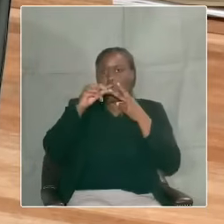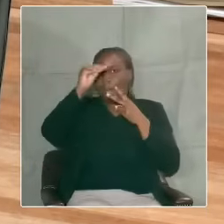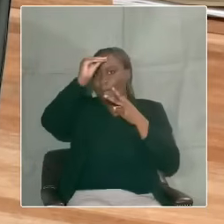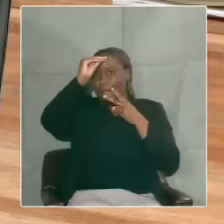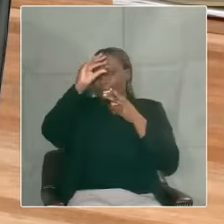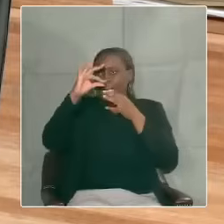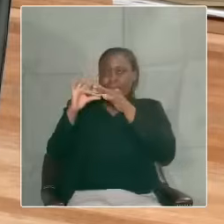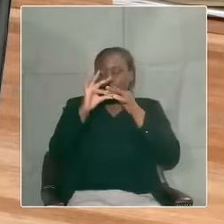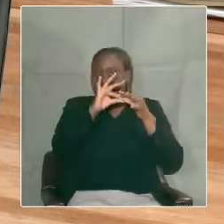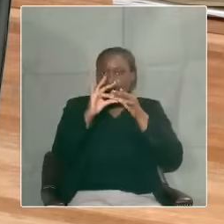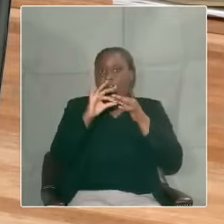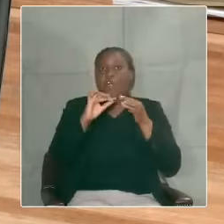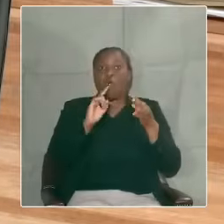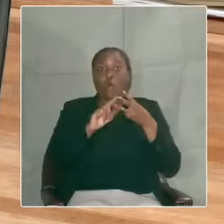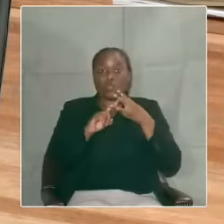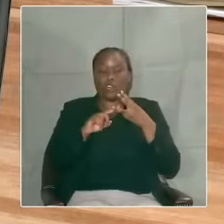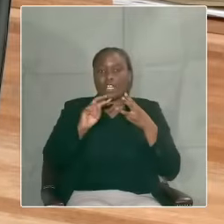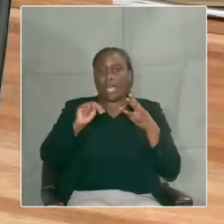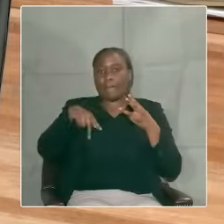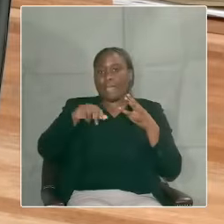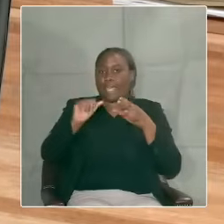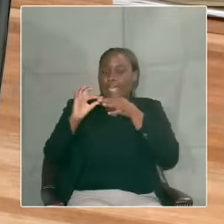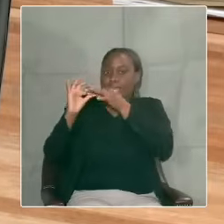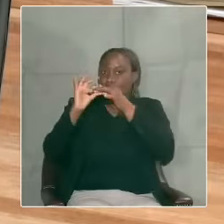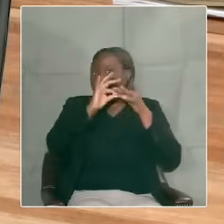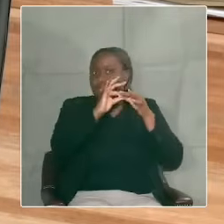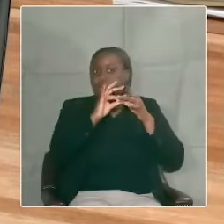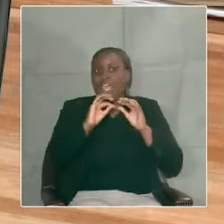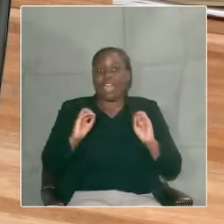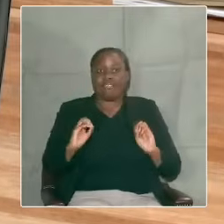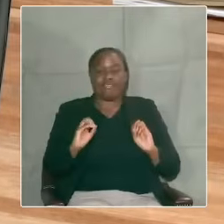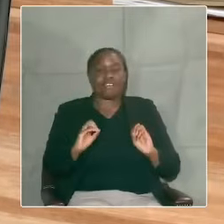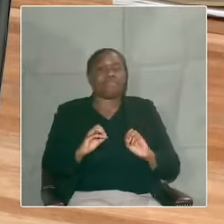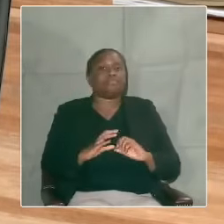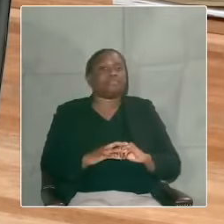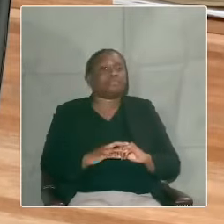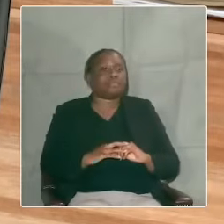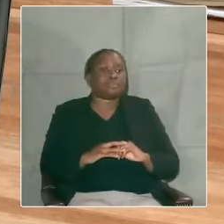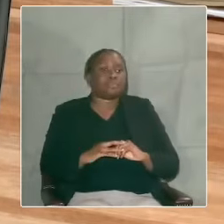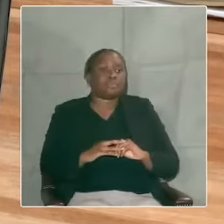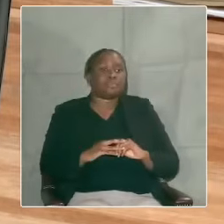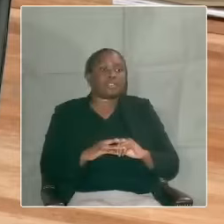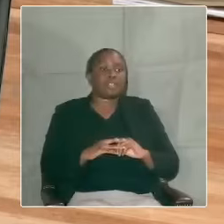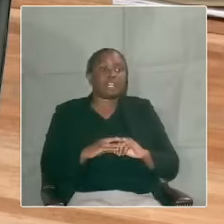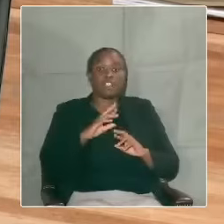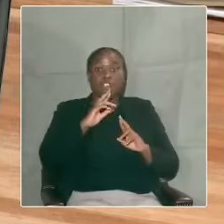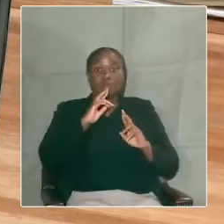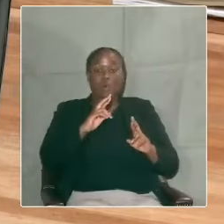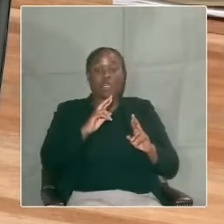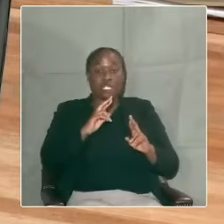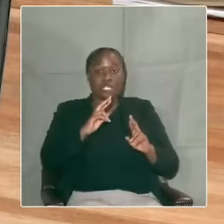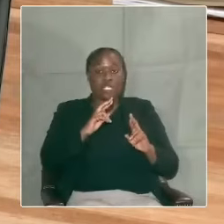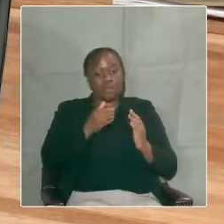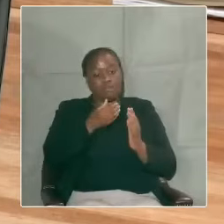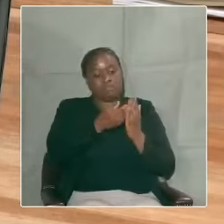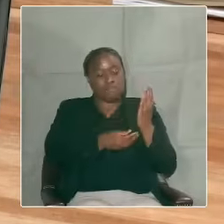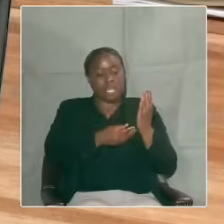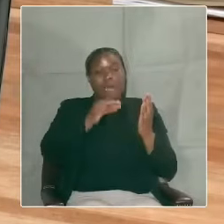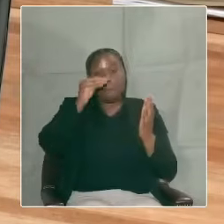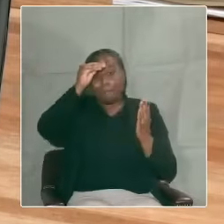enforcement and the criminal justice system. The report included the identity of senior SAPS officers